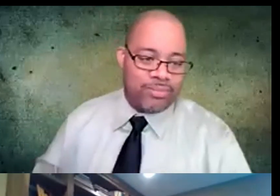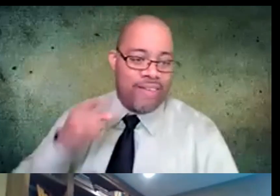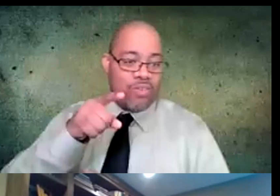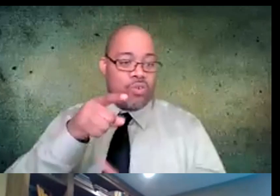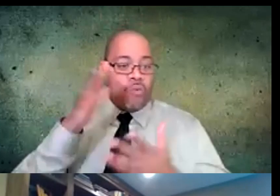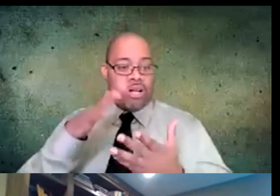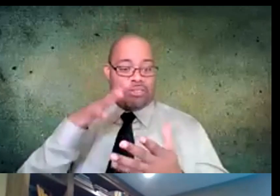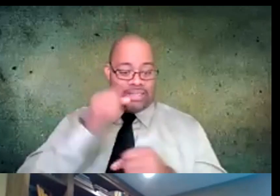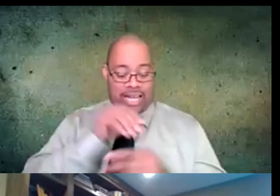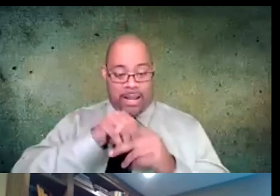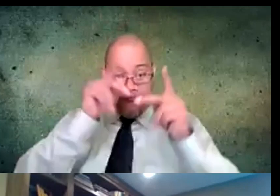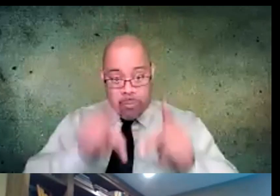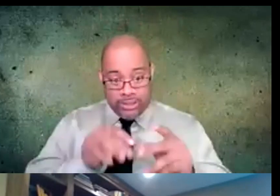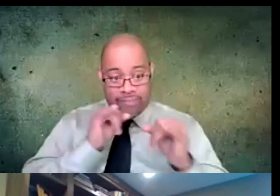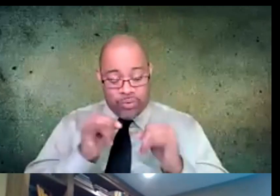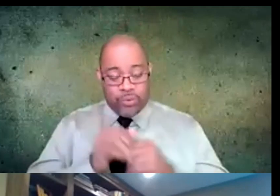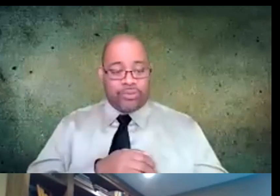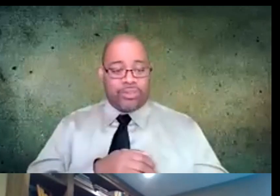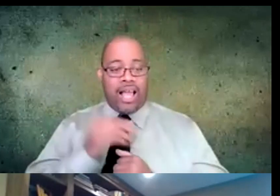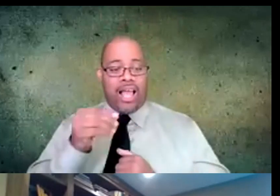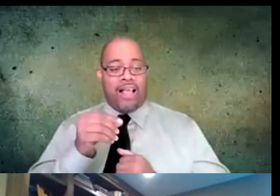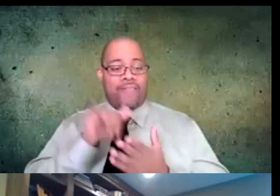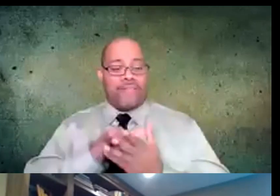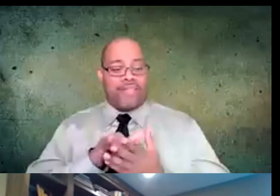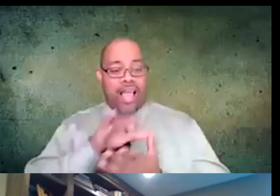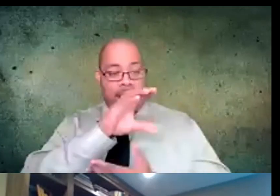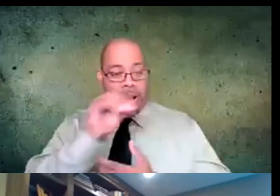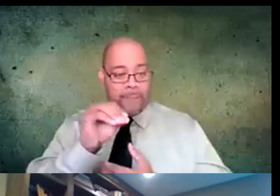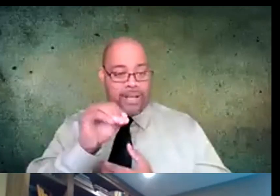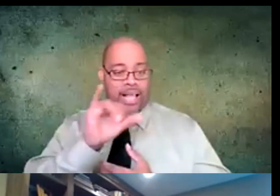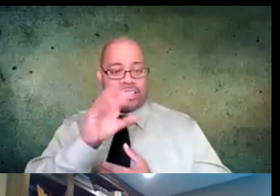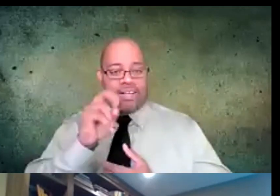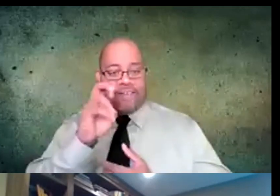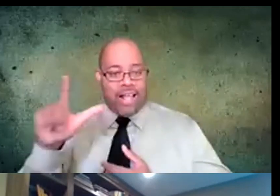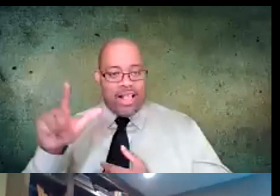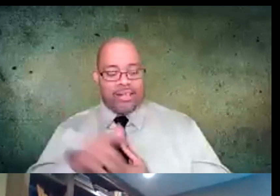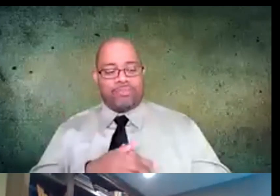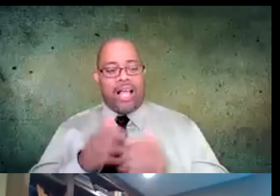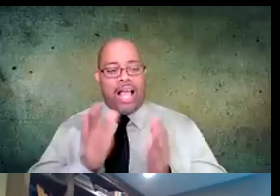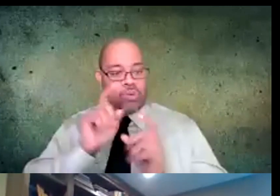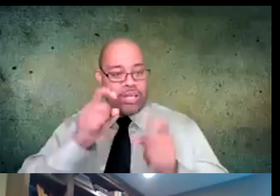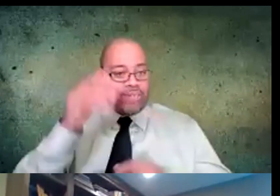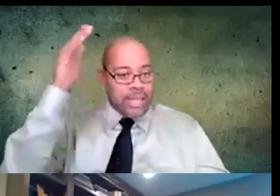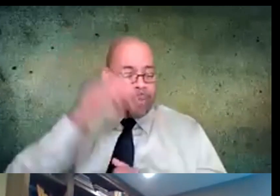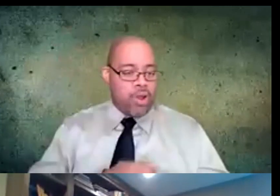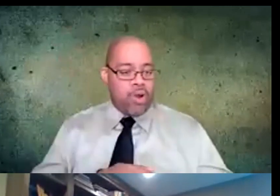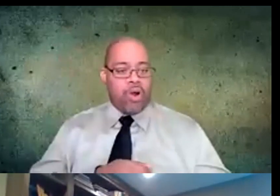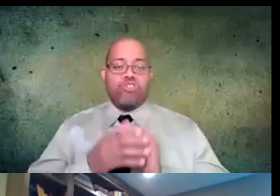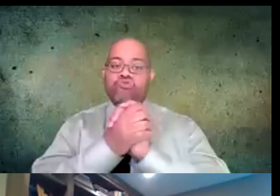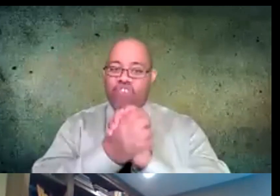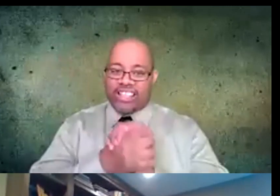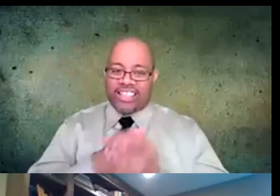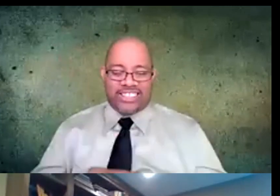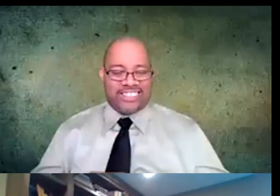an in-person interview, and if that company, such as Cerevel, ask you to give a seminar,